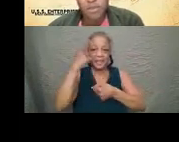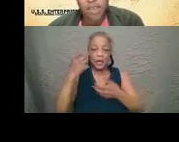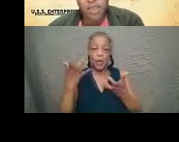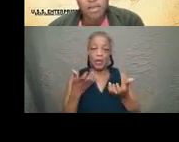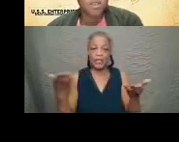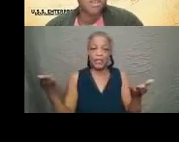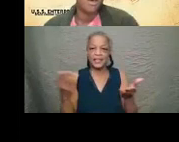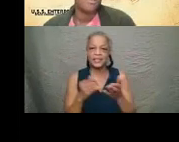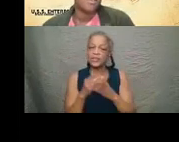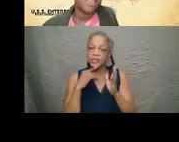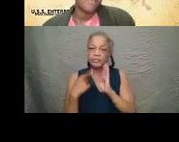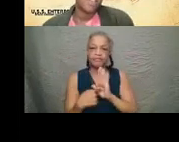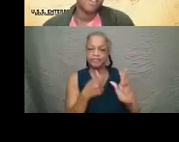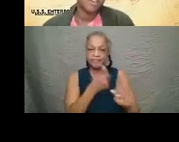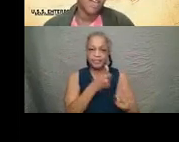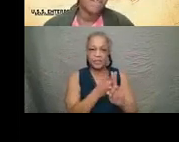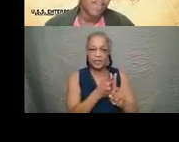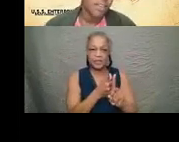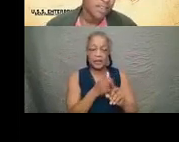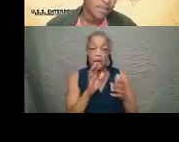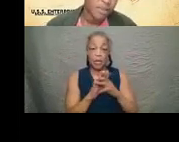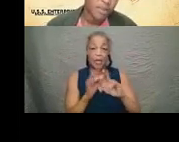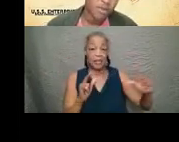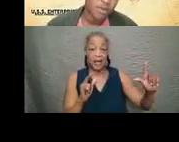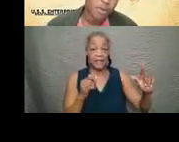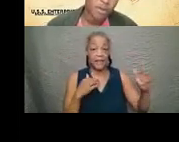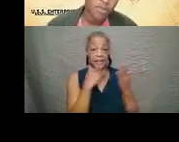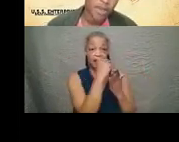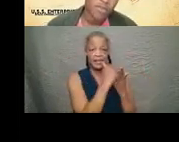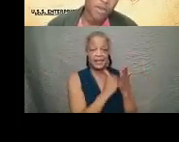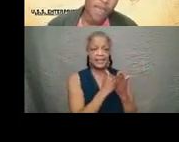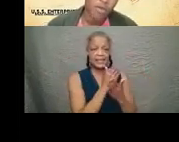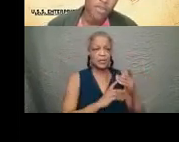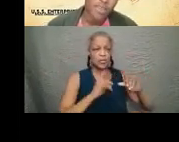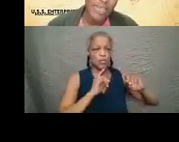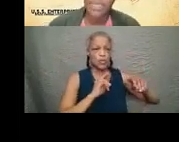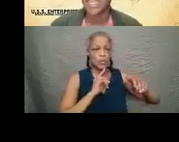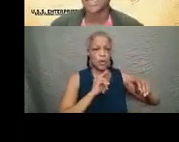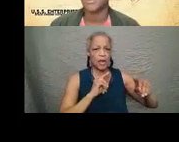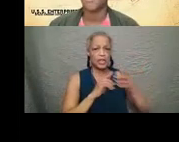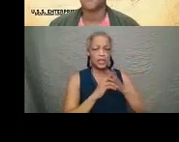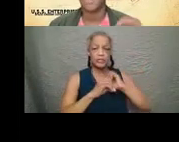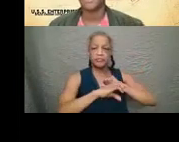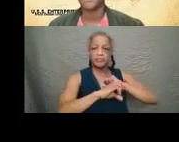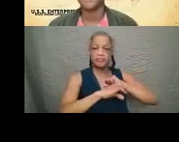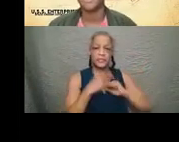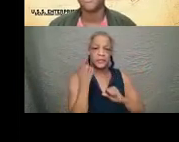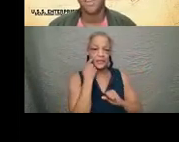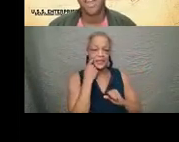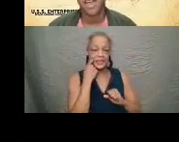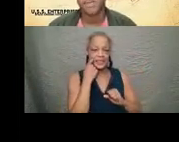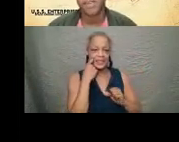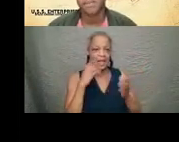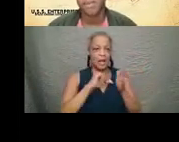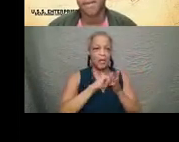for themselves. On the left here, I've got a list of some of the reports that we've put out recently. And again, I will highlight the